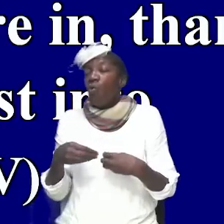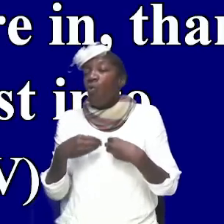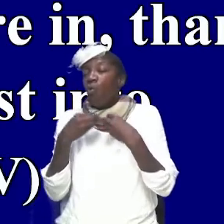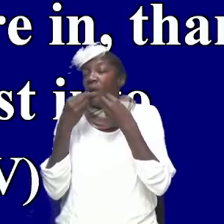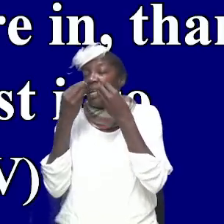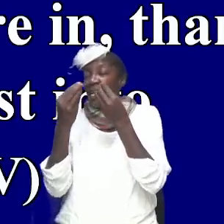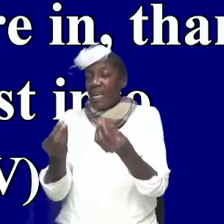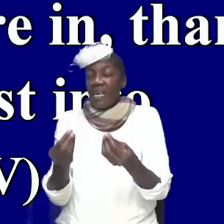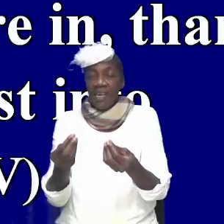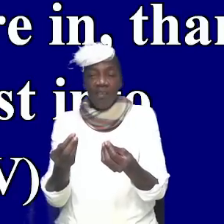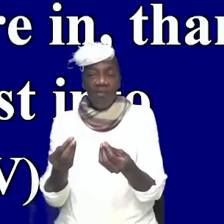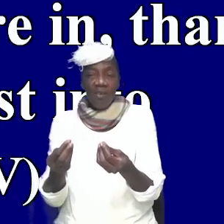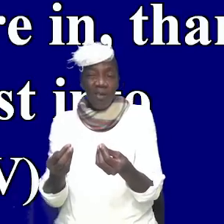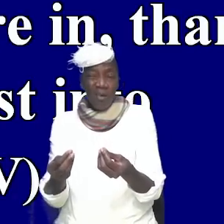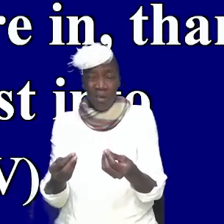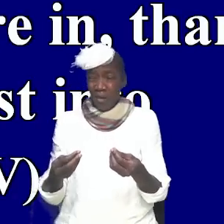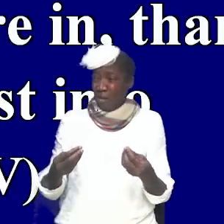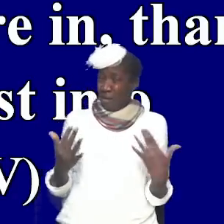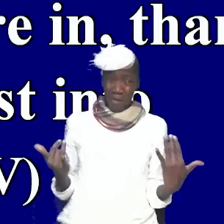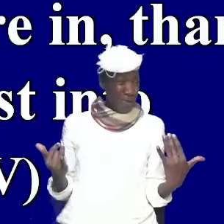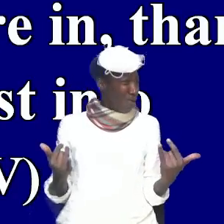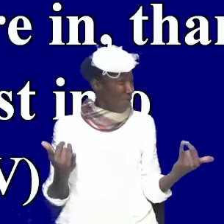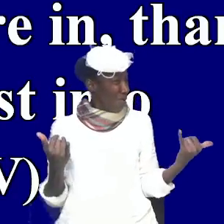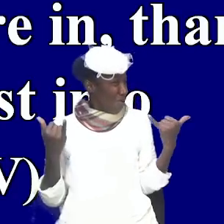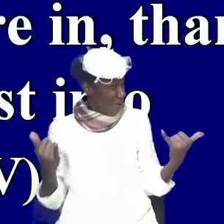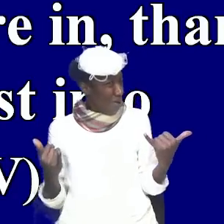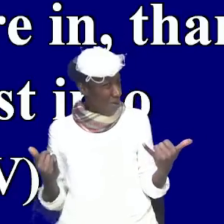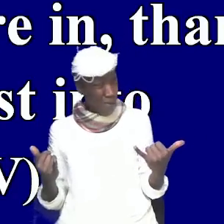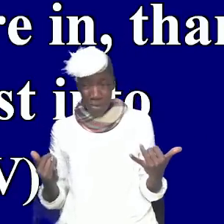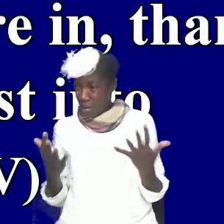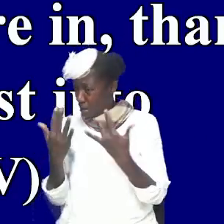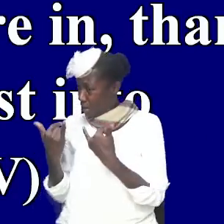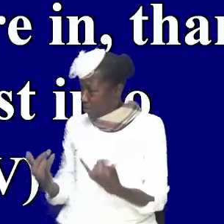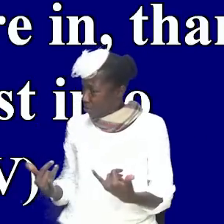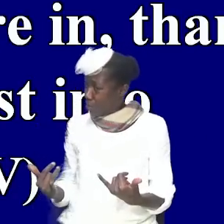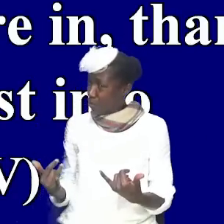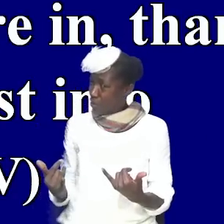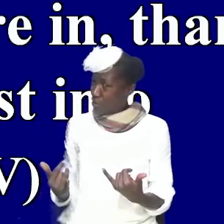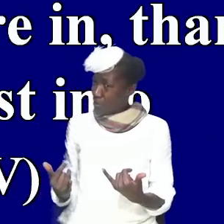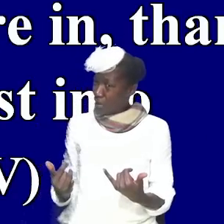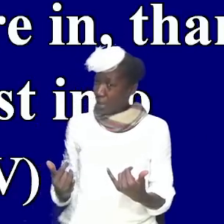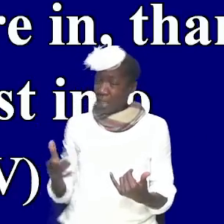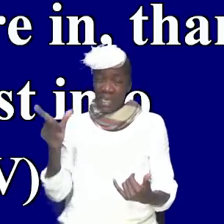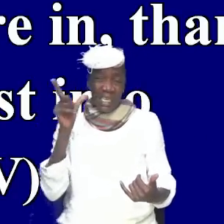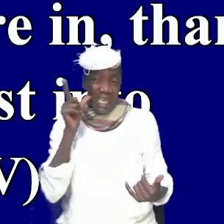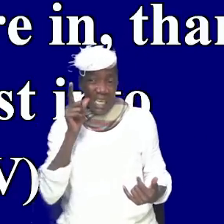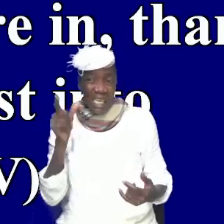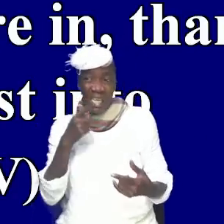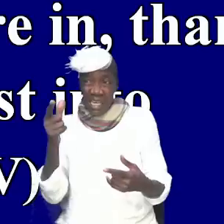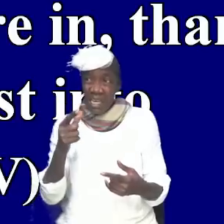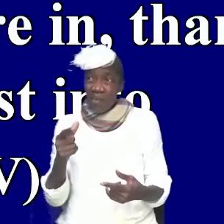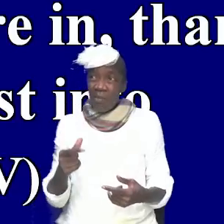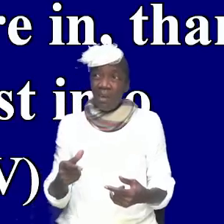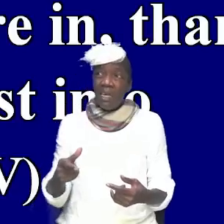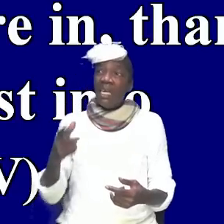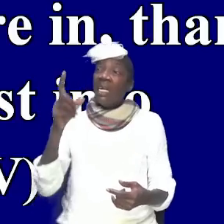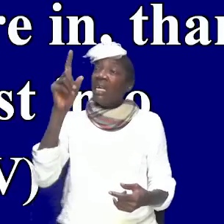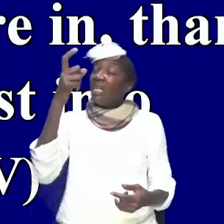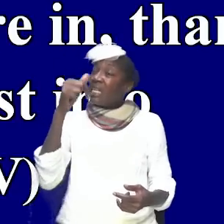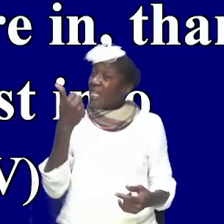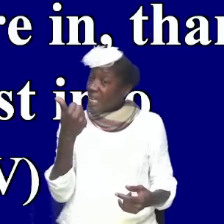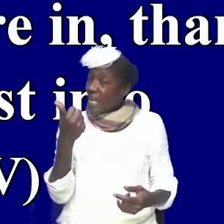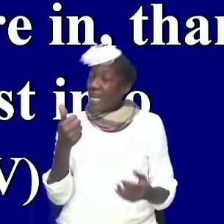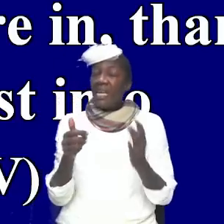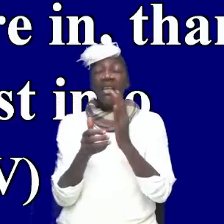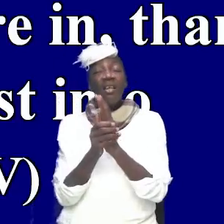can it be? Because a little bit is like a $10 she give. And they might have given a million and more. But